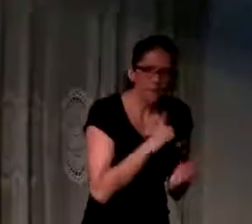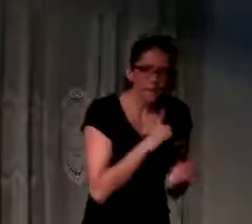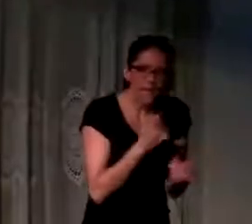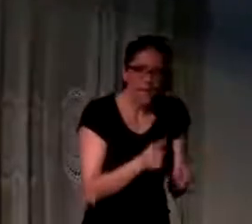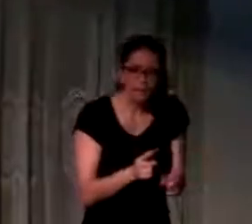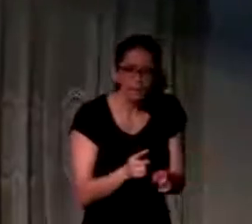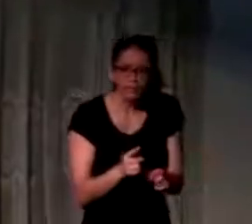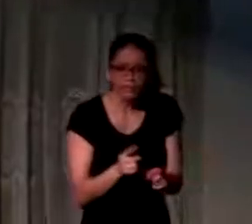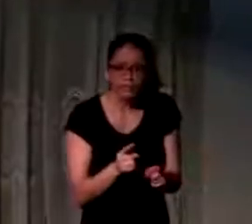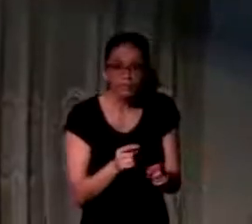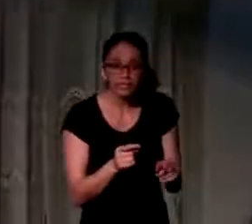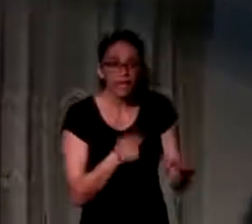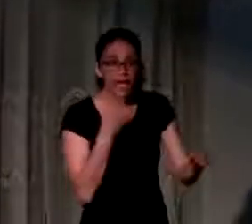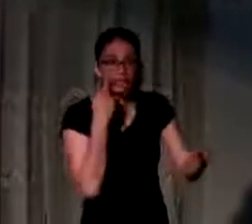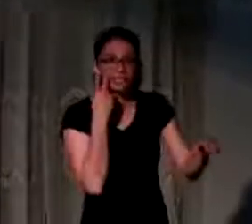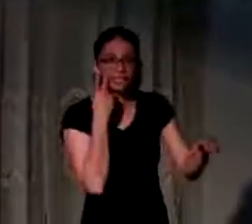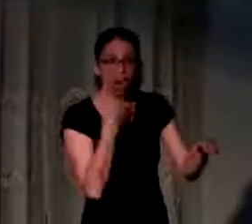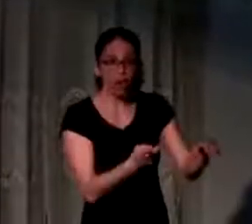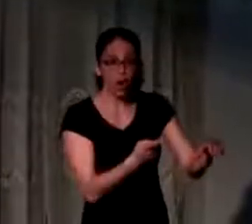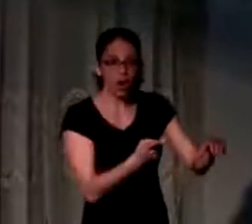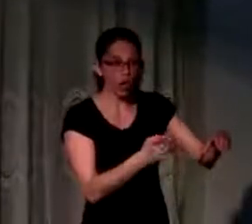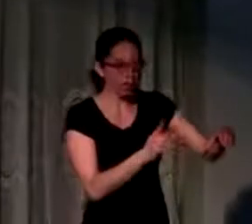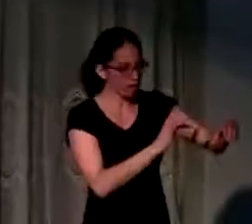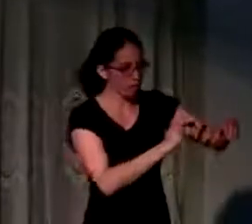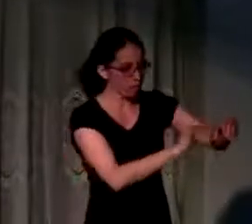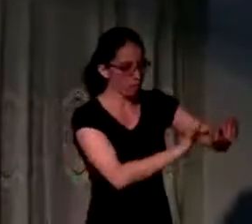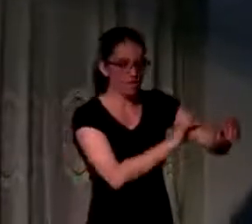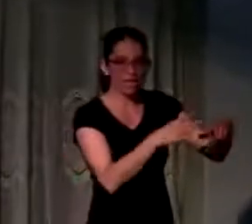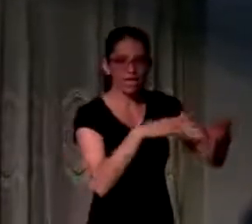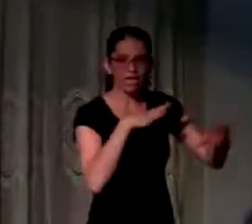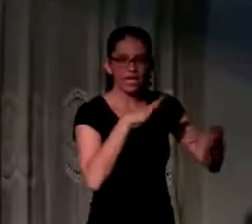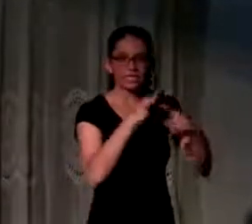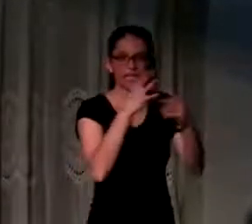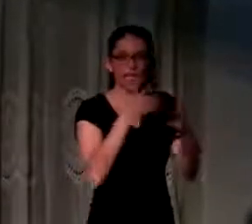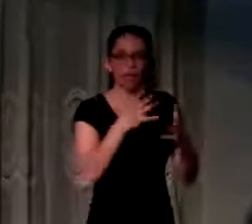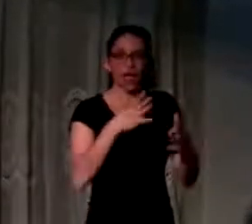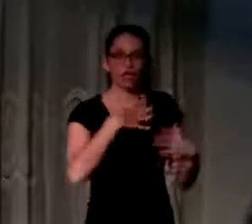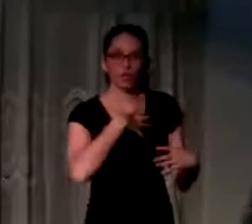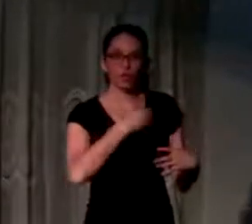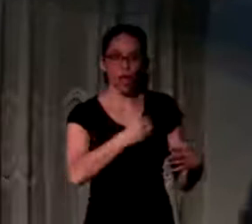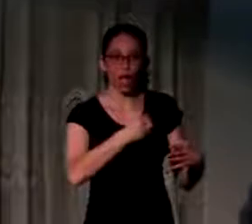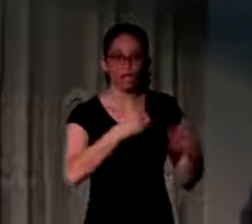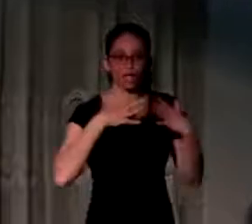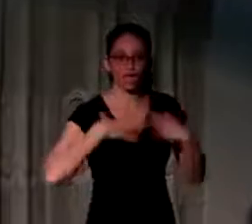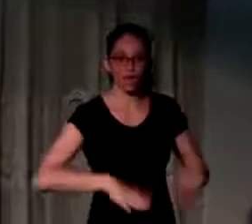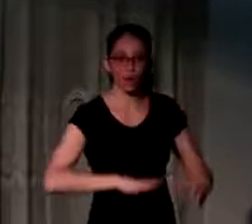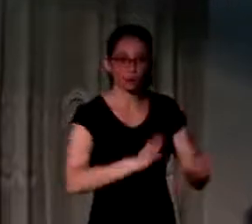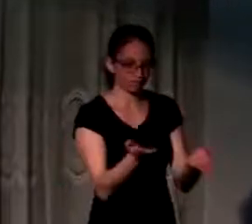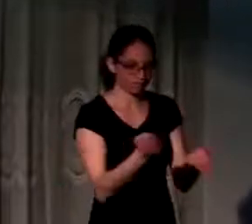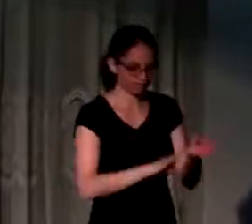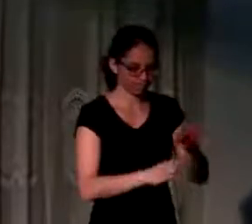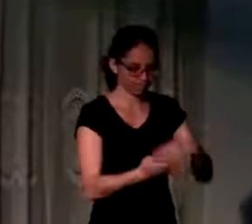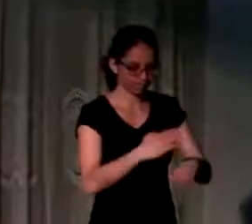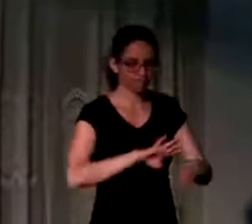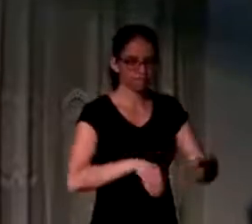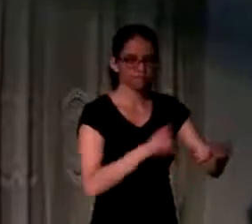and what do they see? They see the very linen wrappings themselves unrolled and folded and placed.